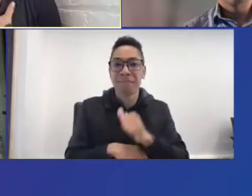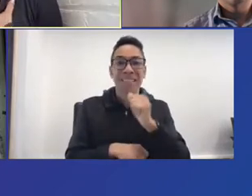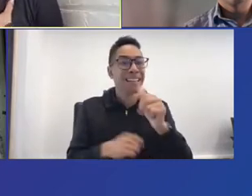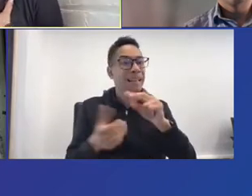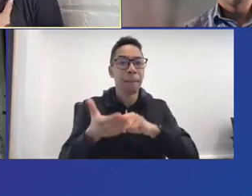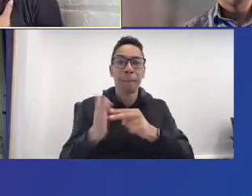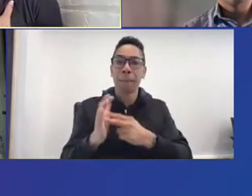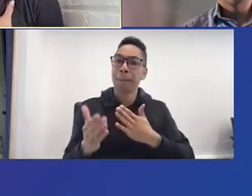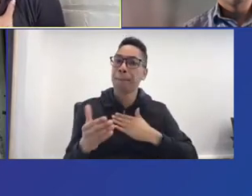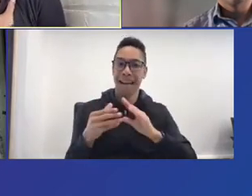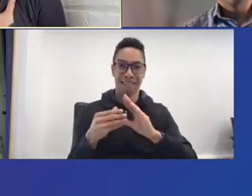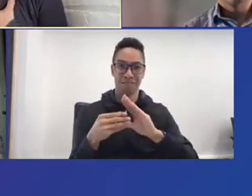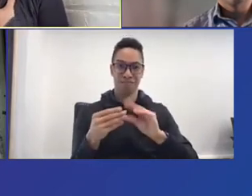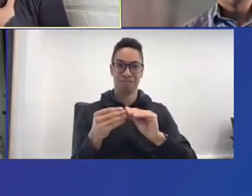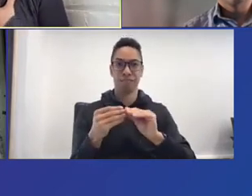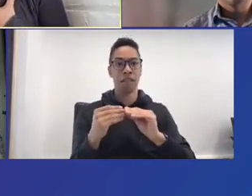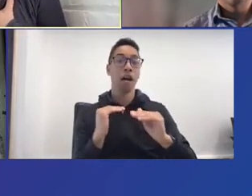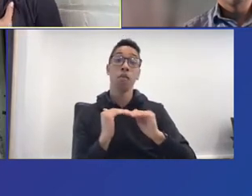and enough